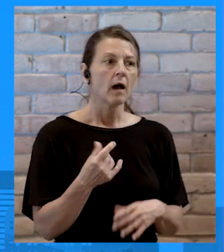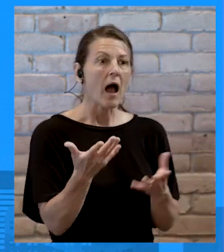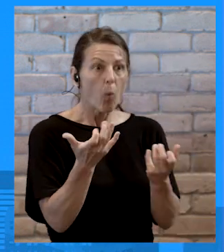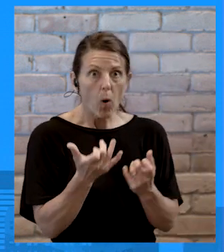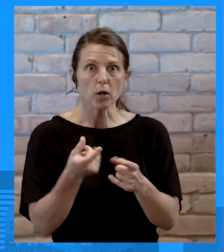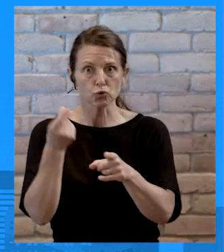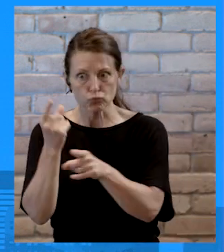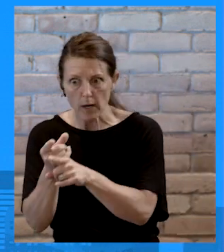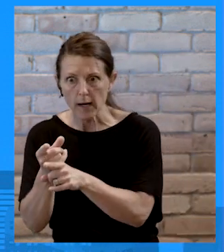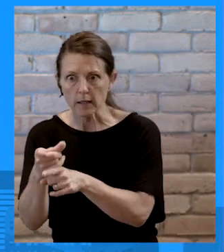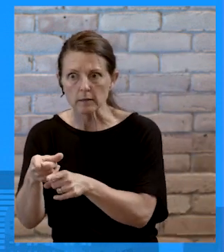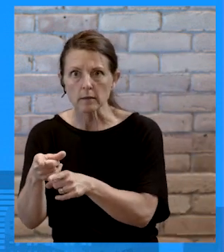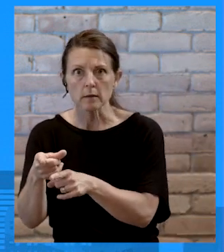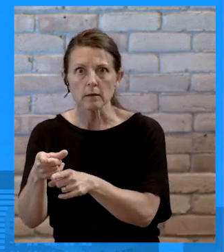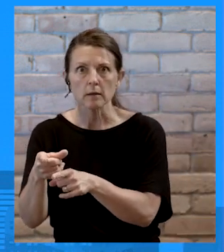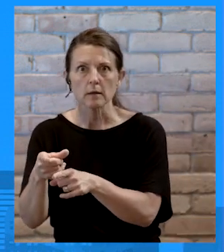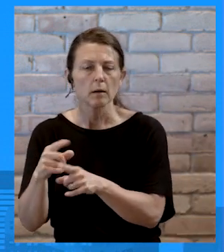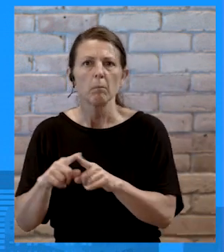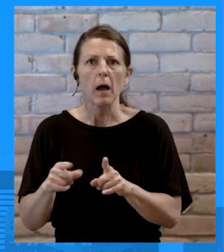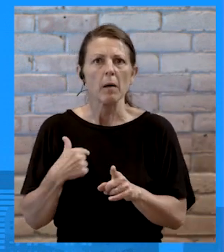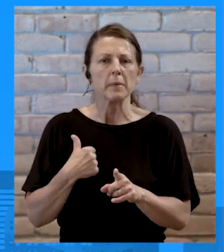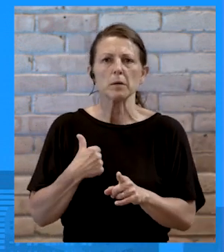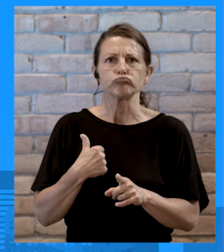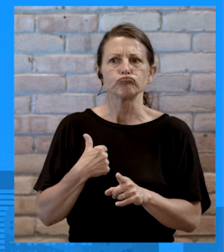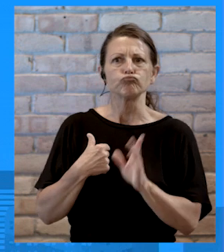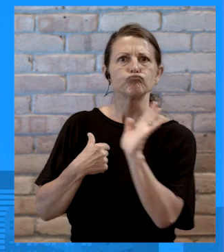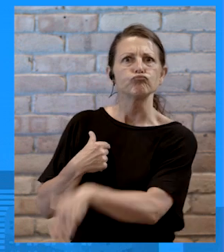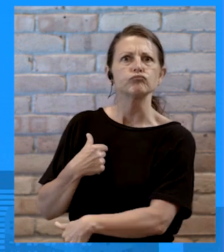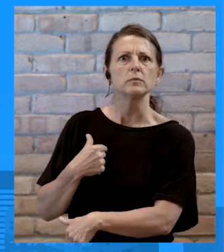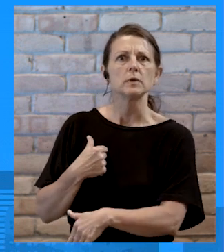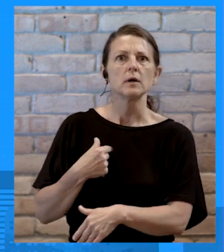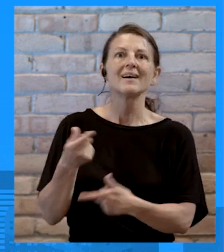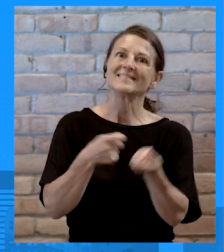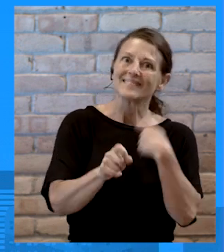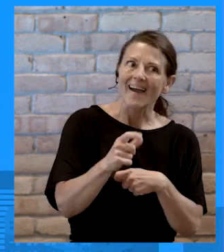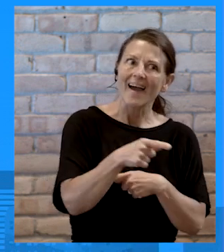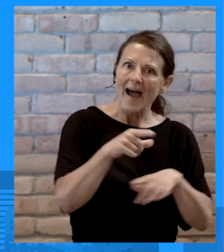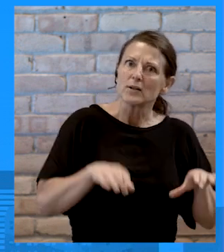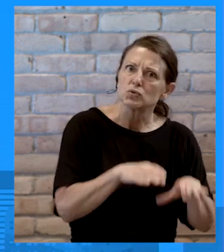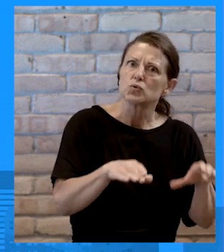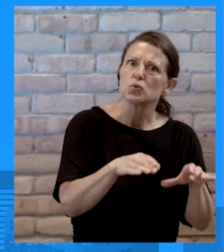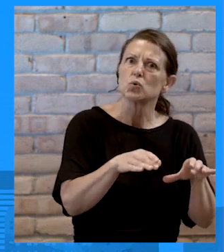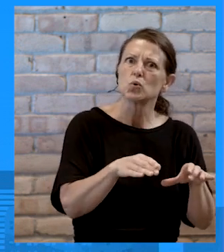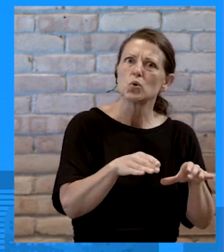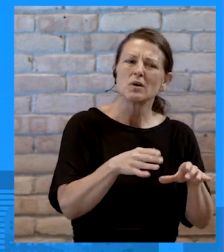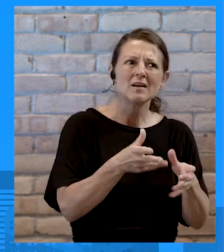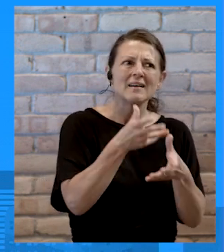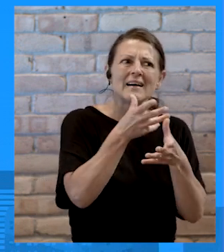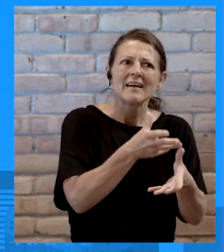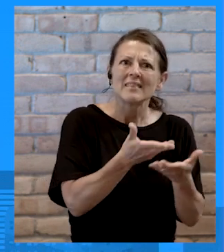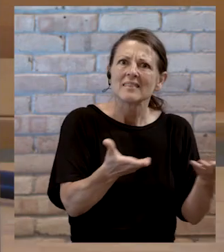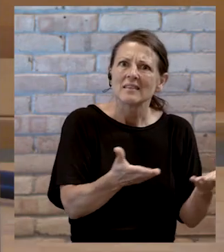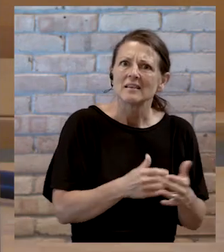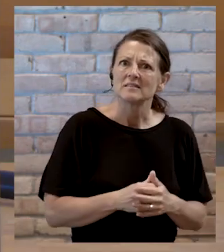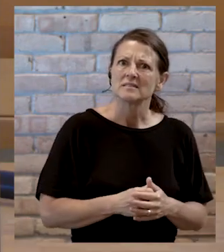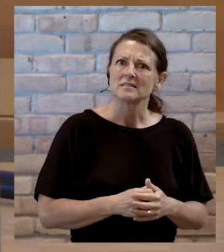right, but I don't do it. Instead, I do what I hate."